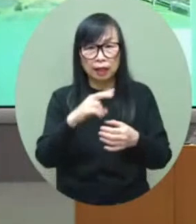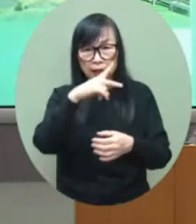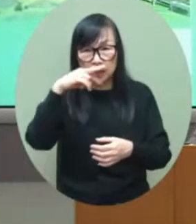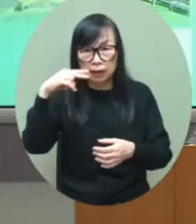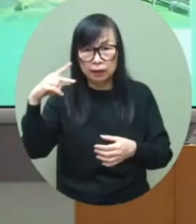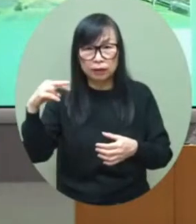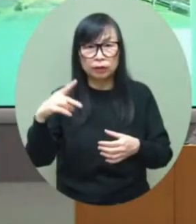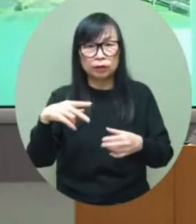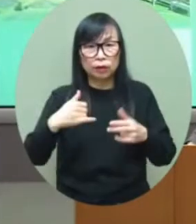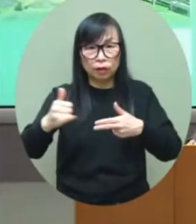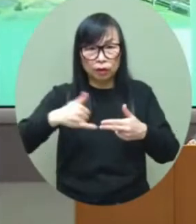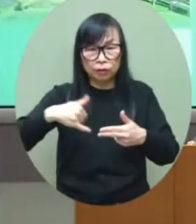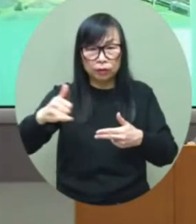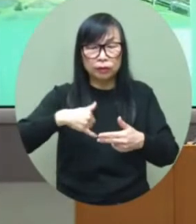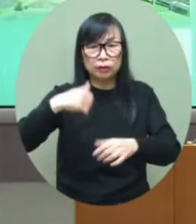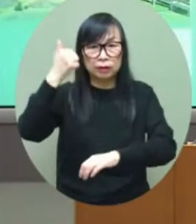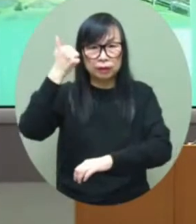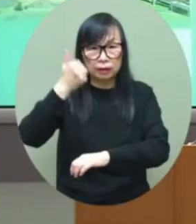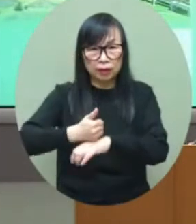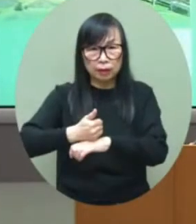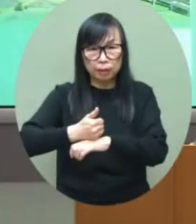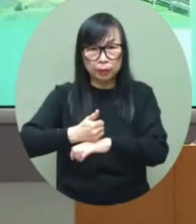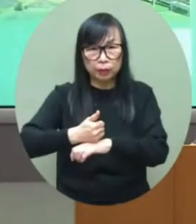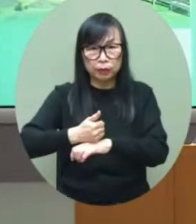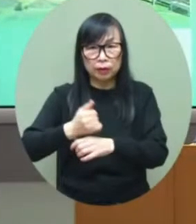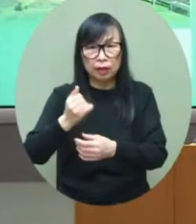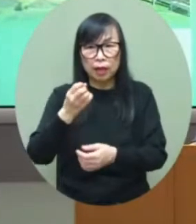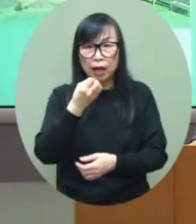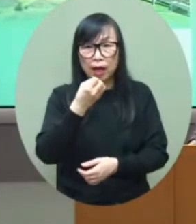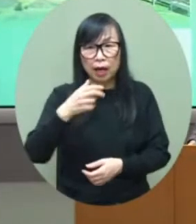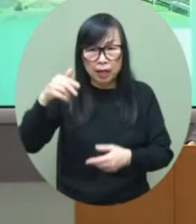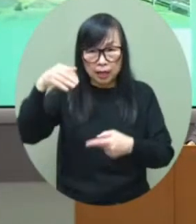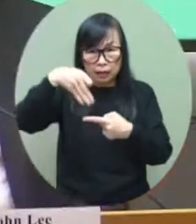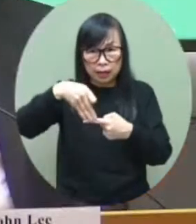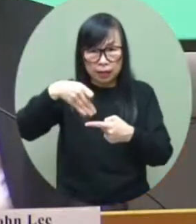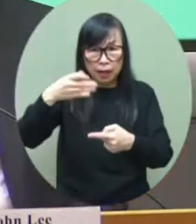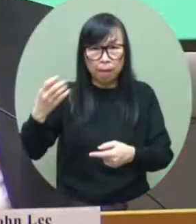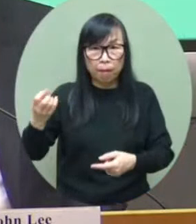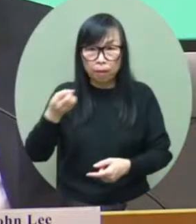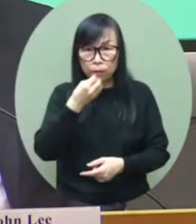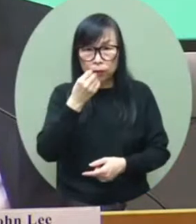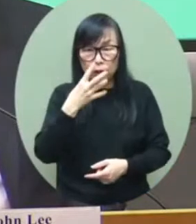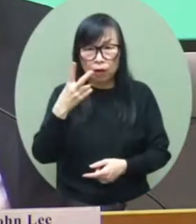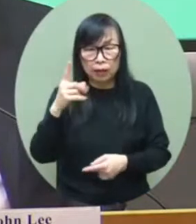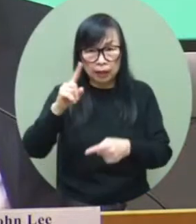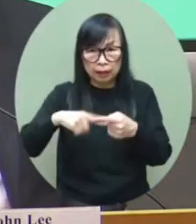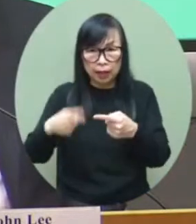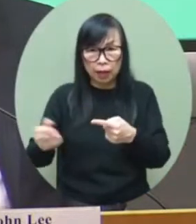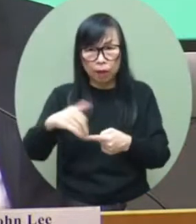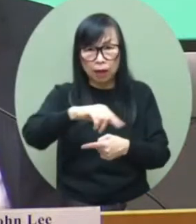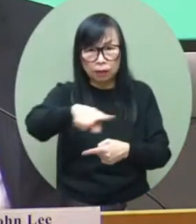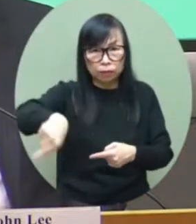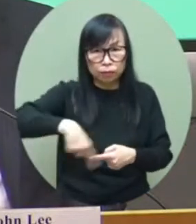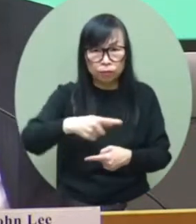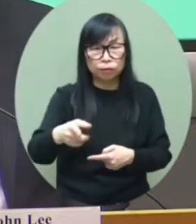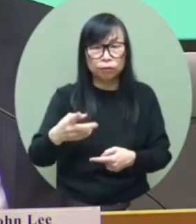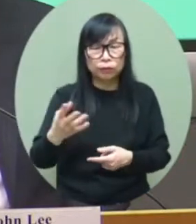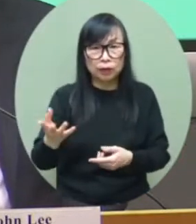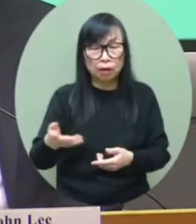Now, the Liantang Hengyuwei BCP is very important in terms of